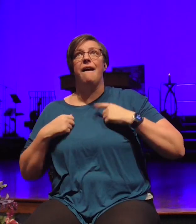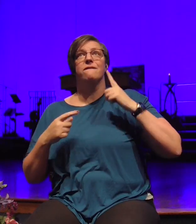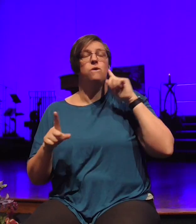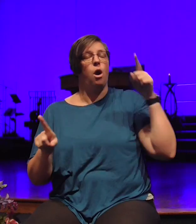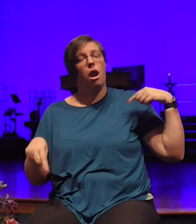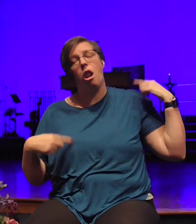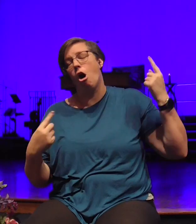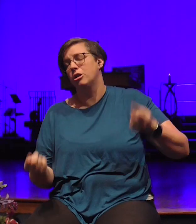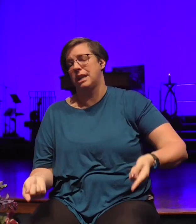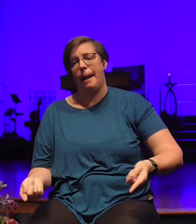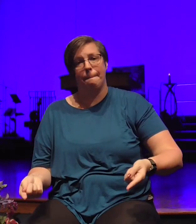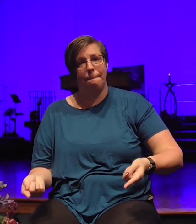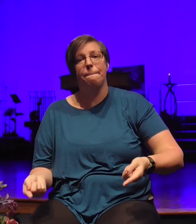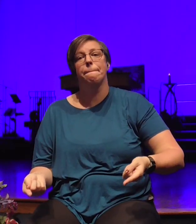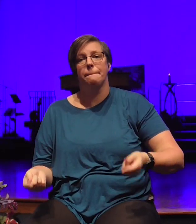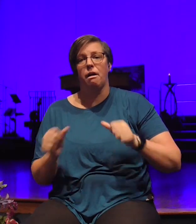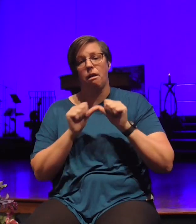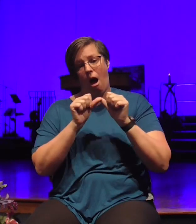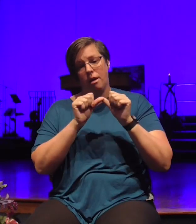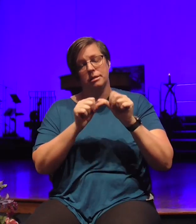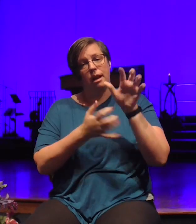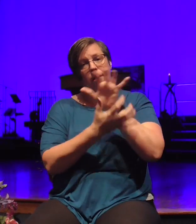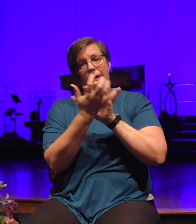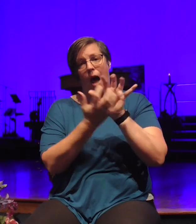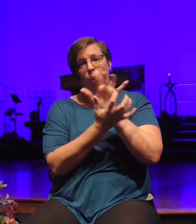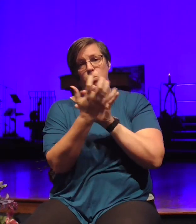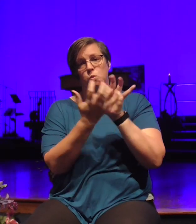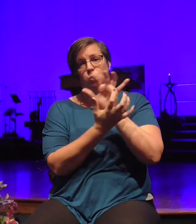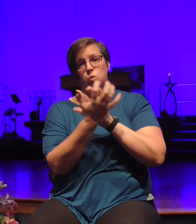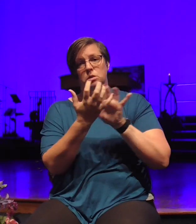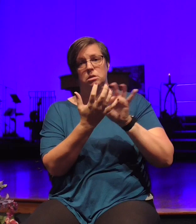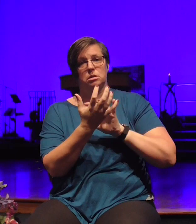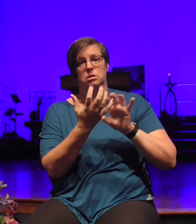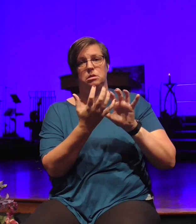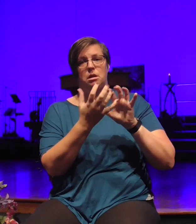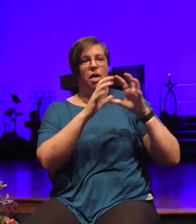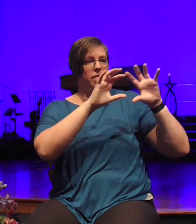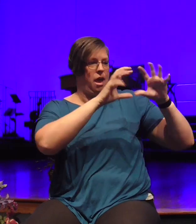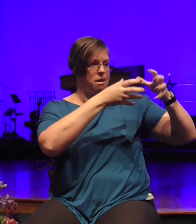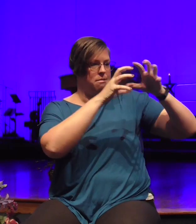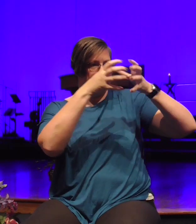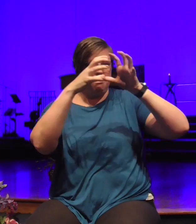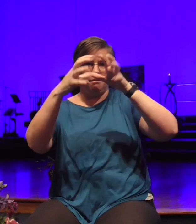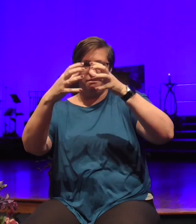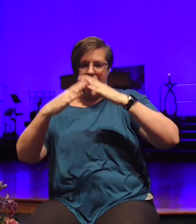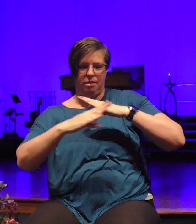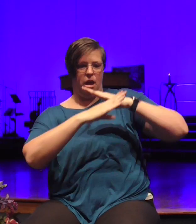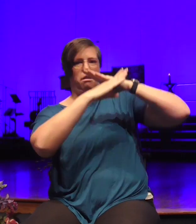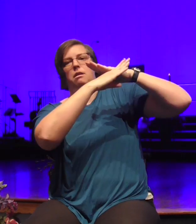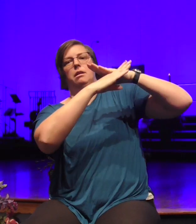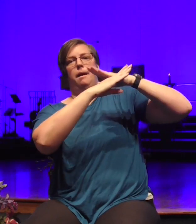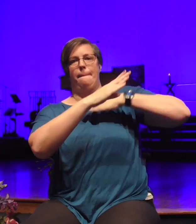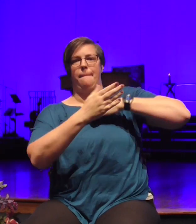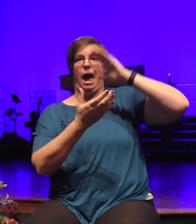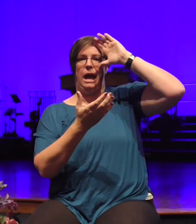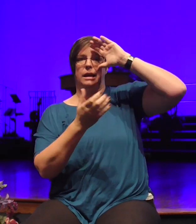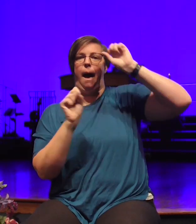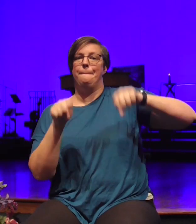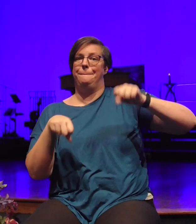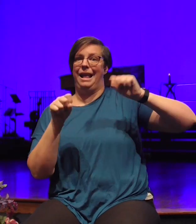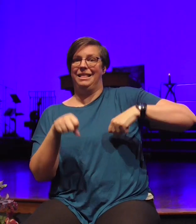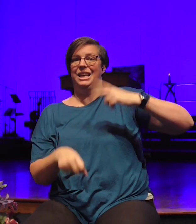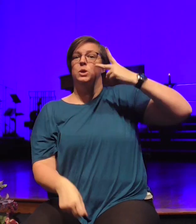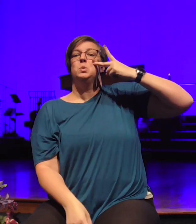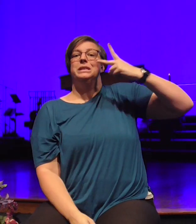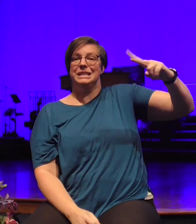The constant clouds that appeared to shroud my belief or my ability to see the